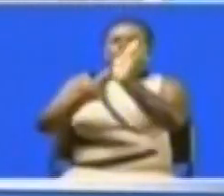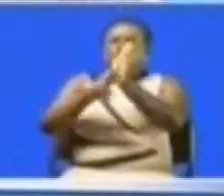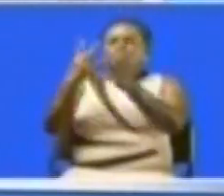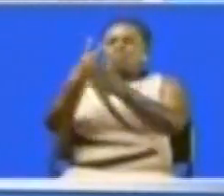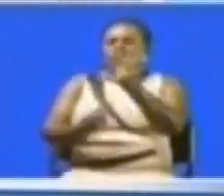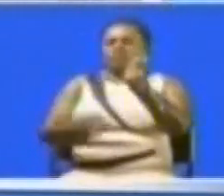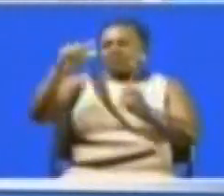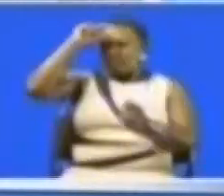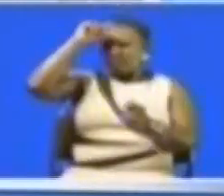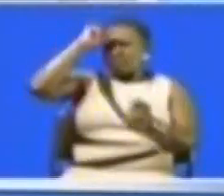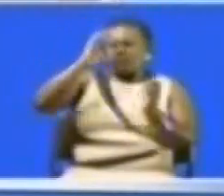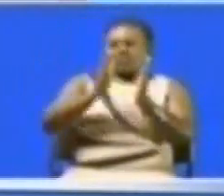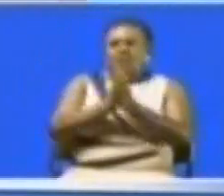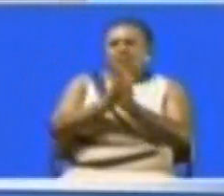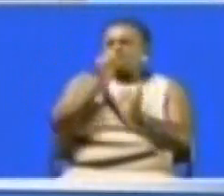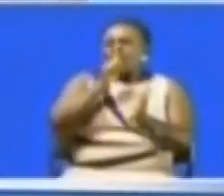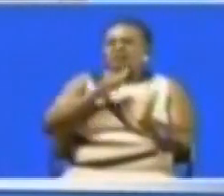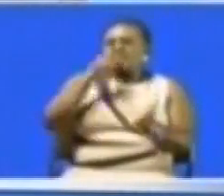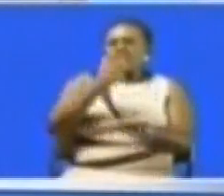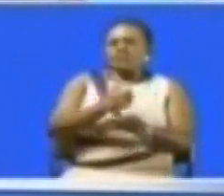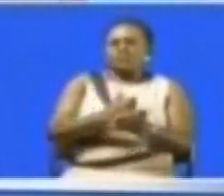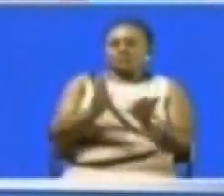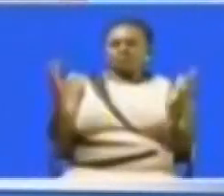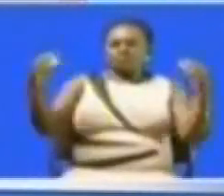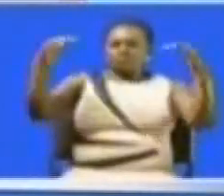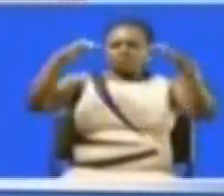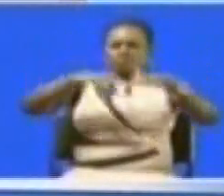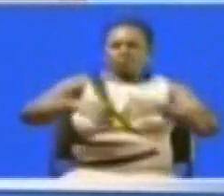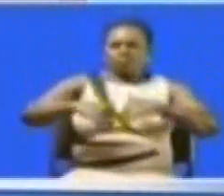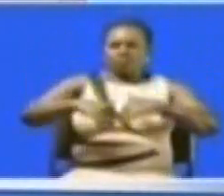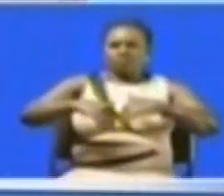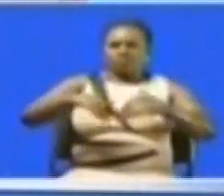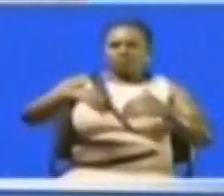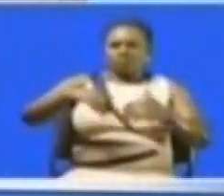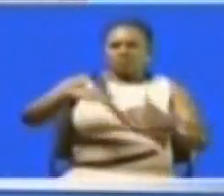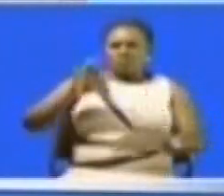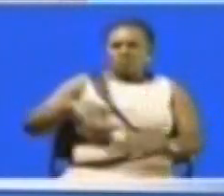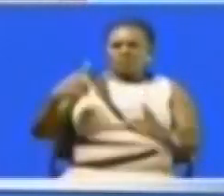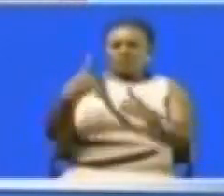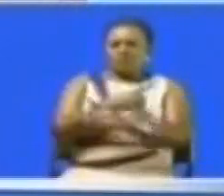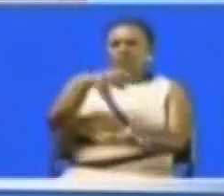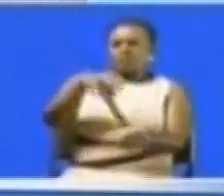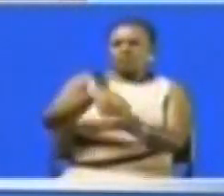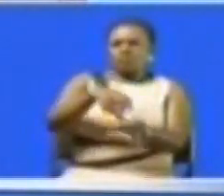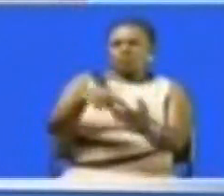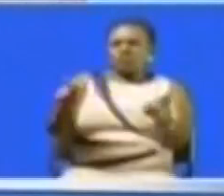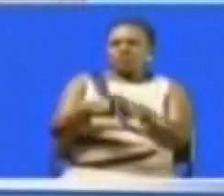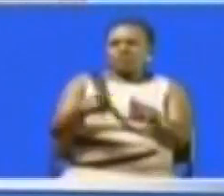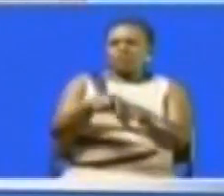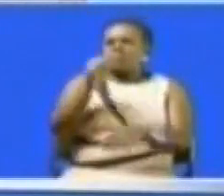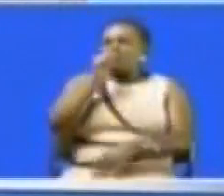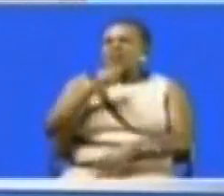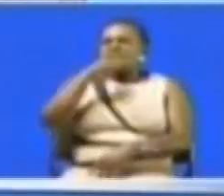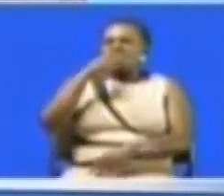in government and in the private sector. Well, the caucus that brings on board elected women in various positions as well as in the